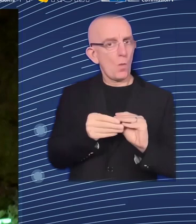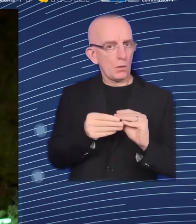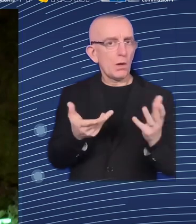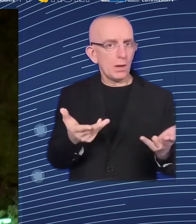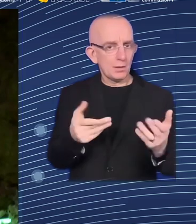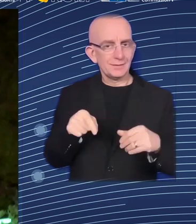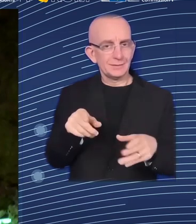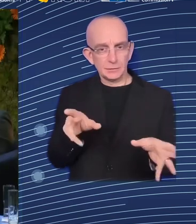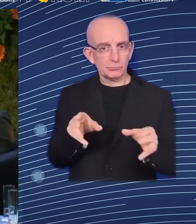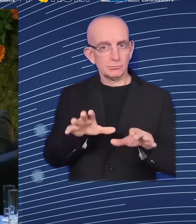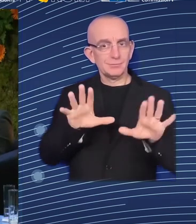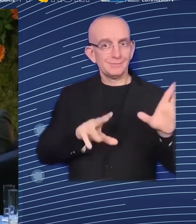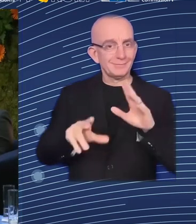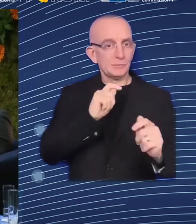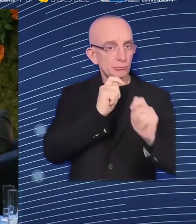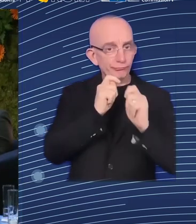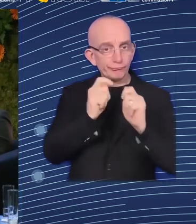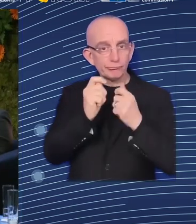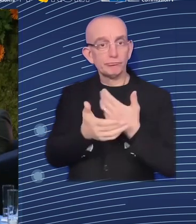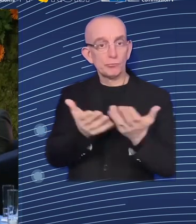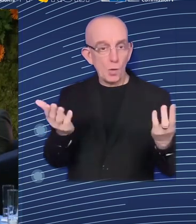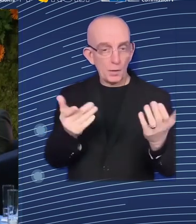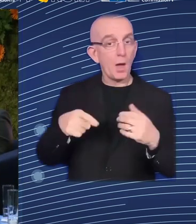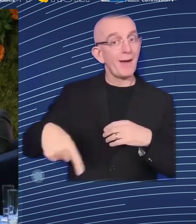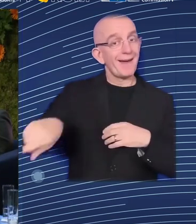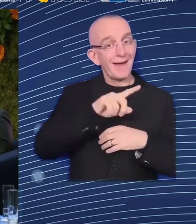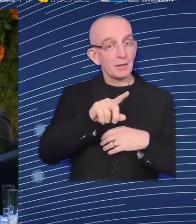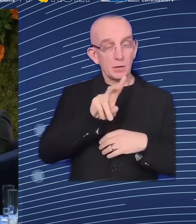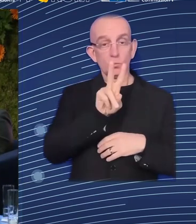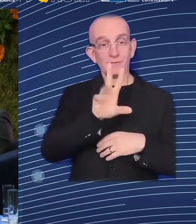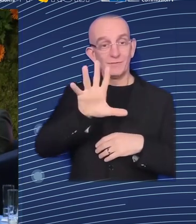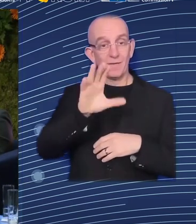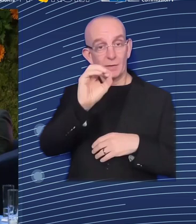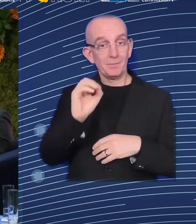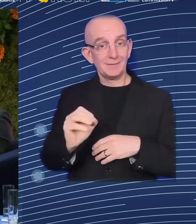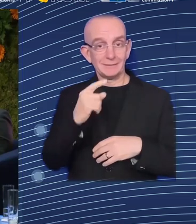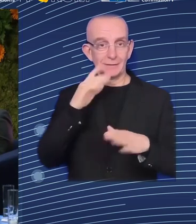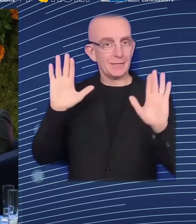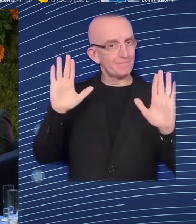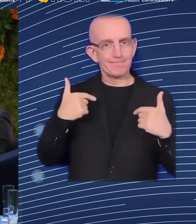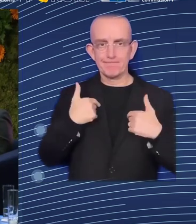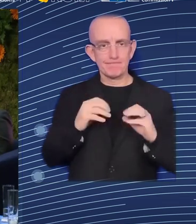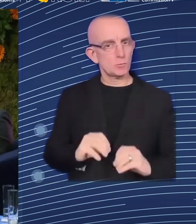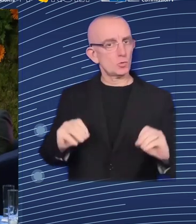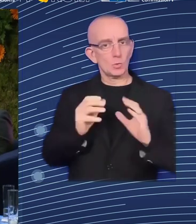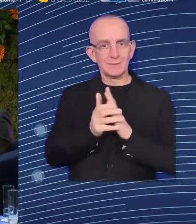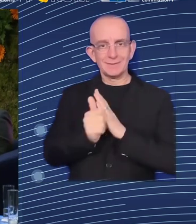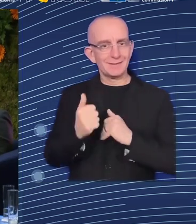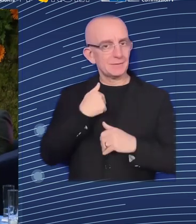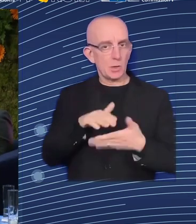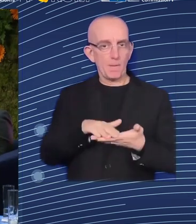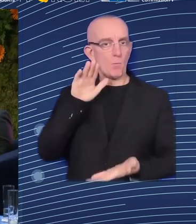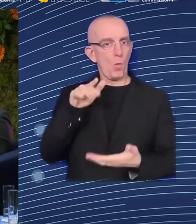an indication. But I think this mapping of what do we have, what can we build on, is a first